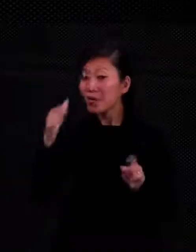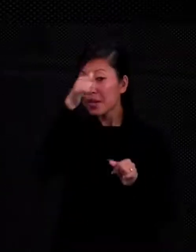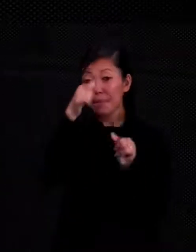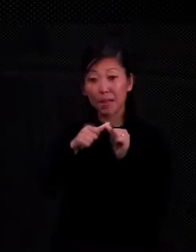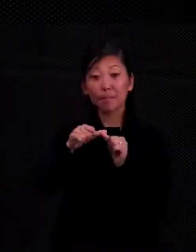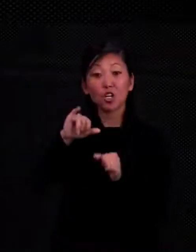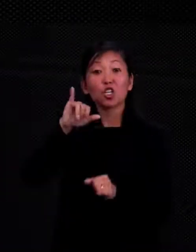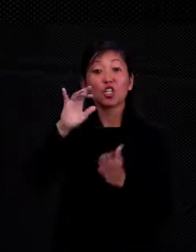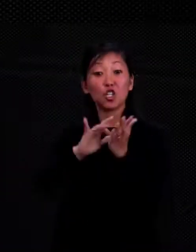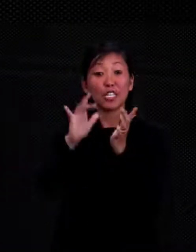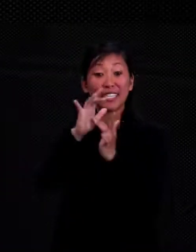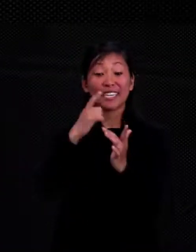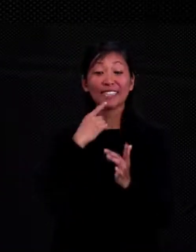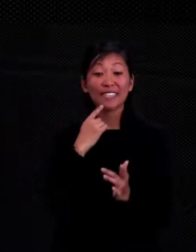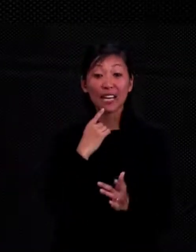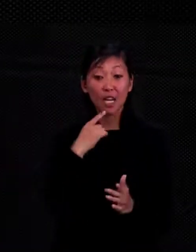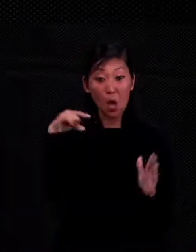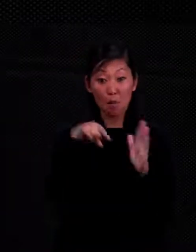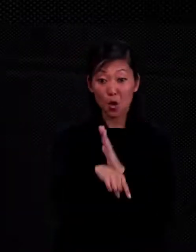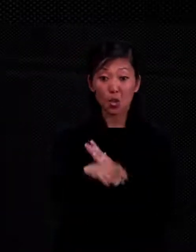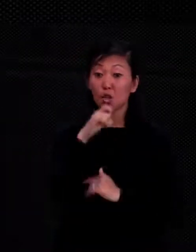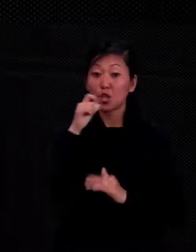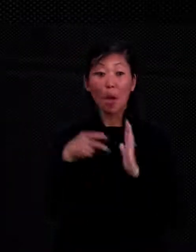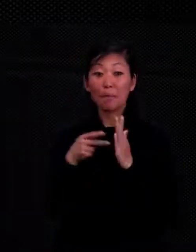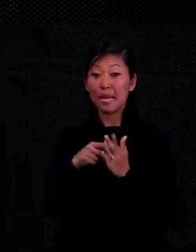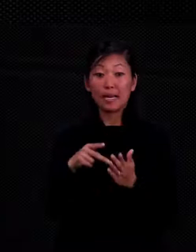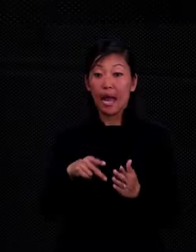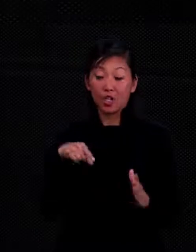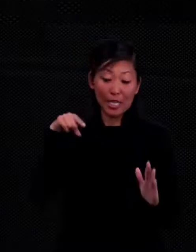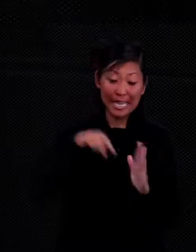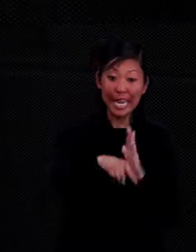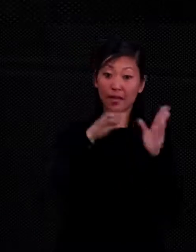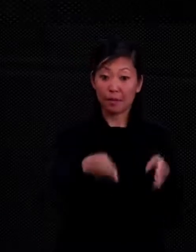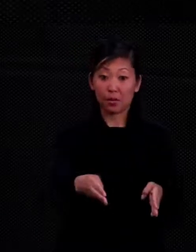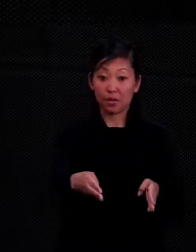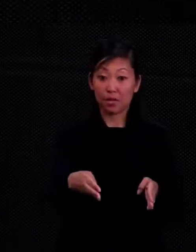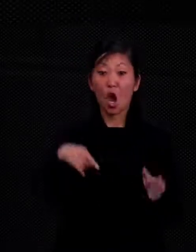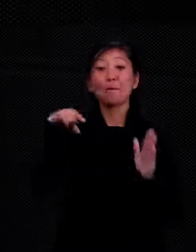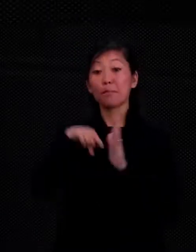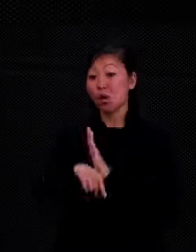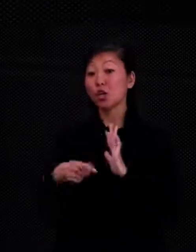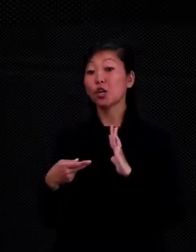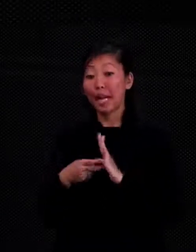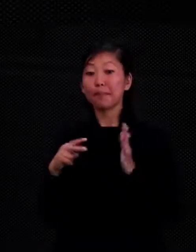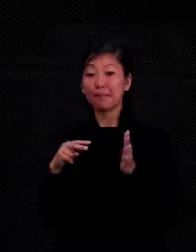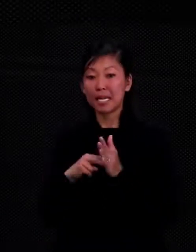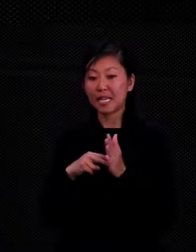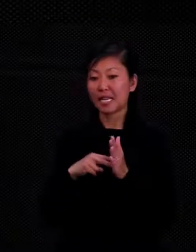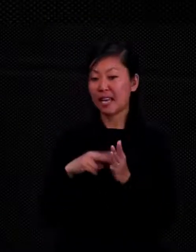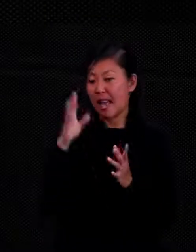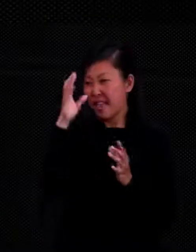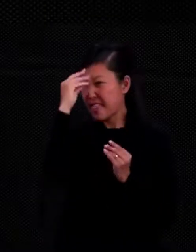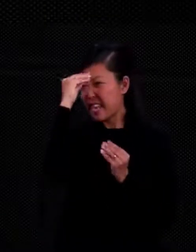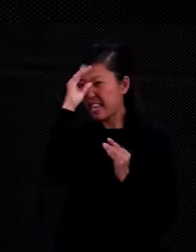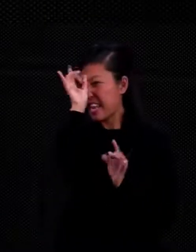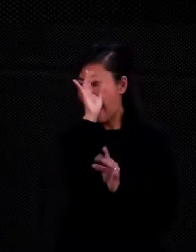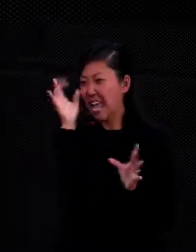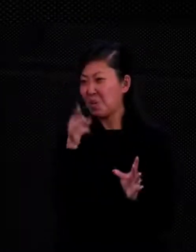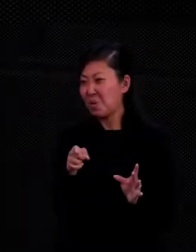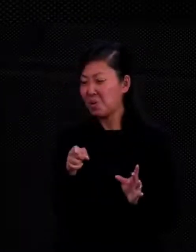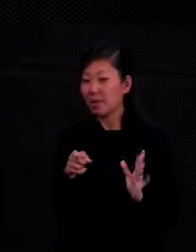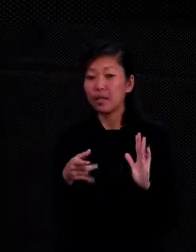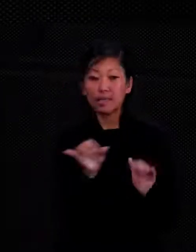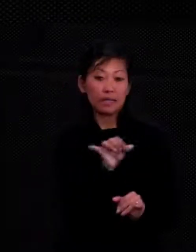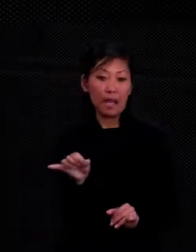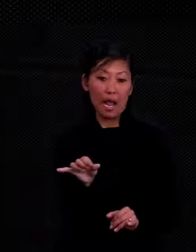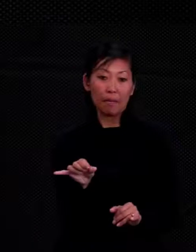there's lots of ways to murder people without using our fist. In fact, James himself has just spent a chapter telling us about the destructive power of our